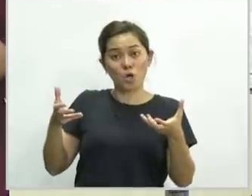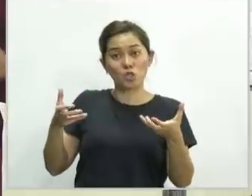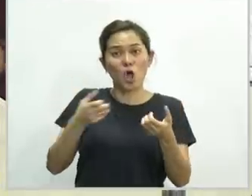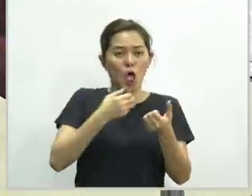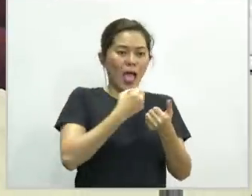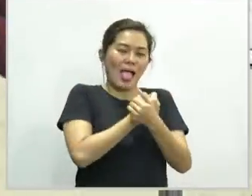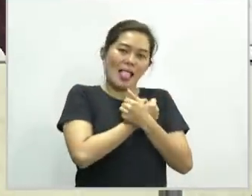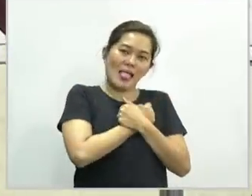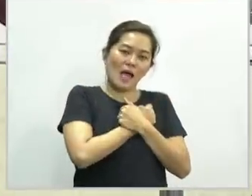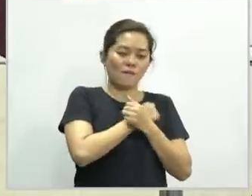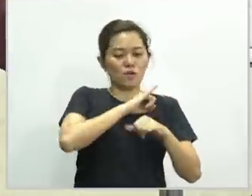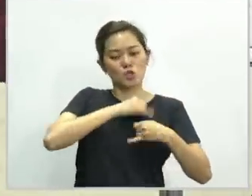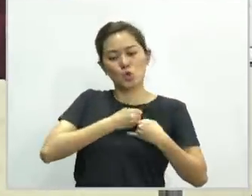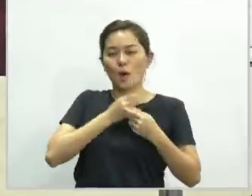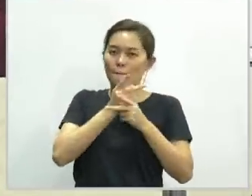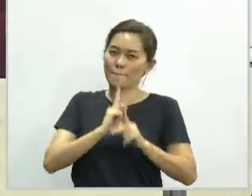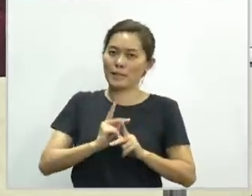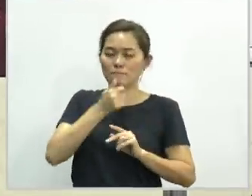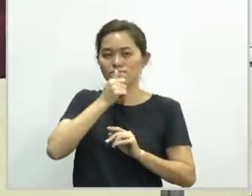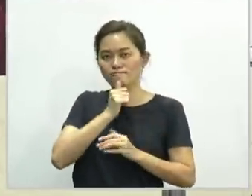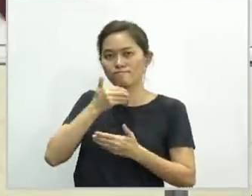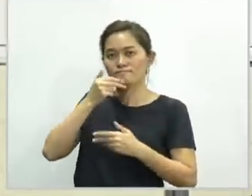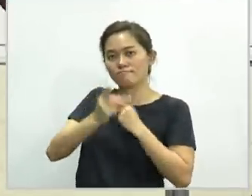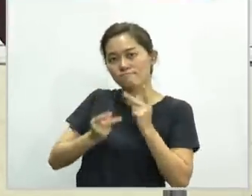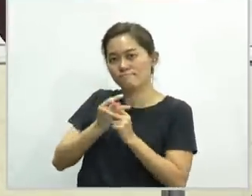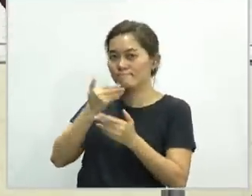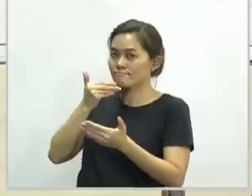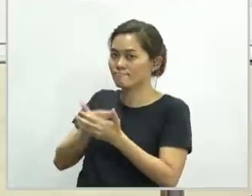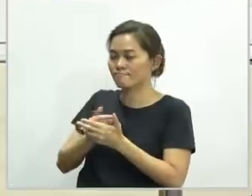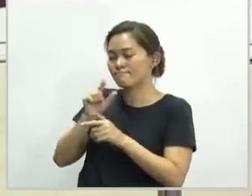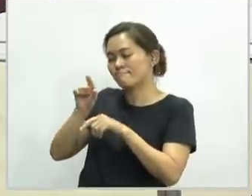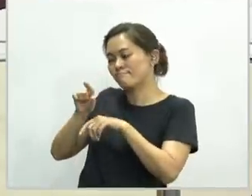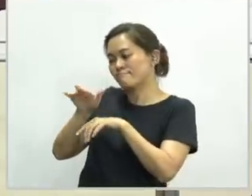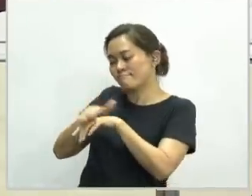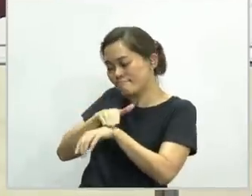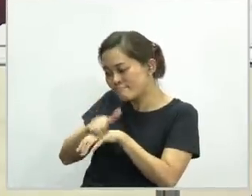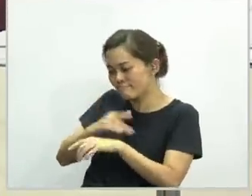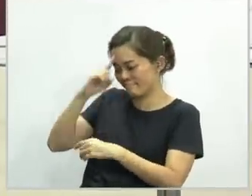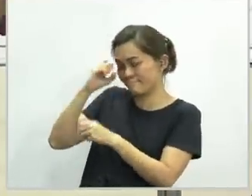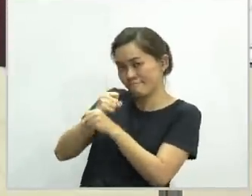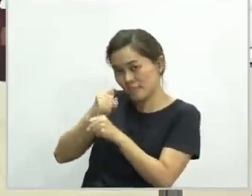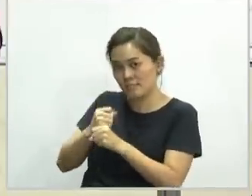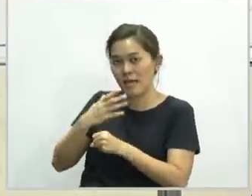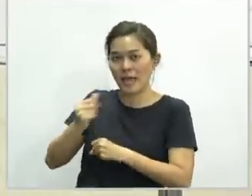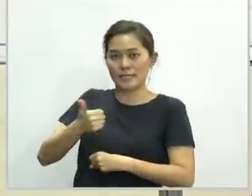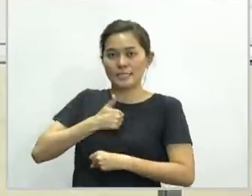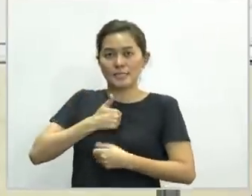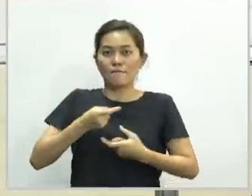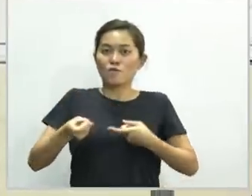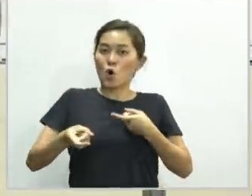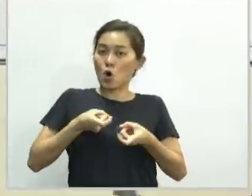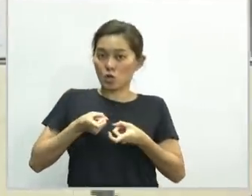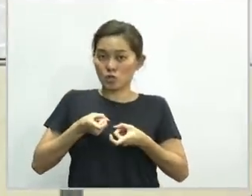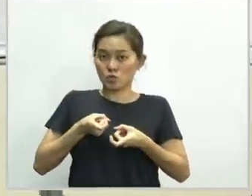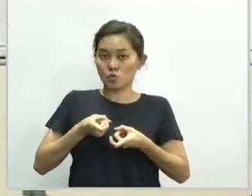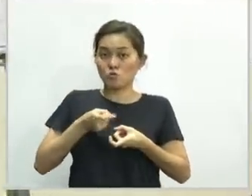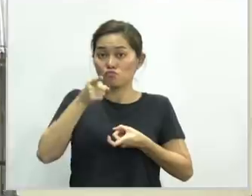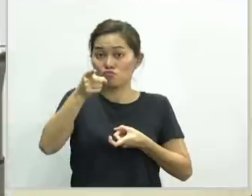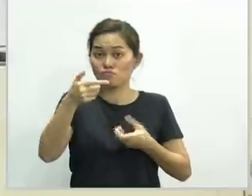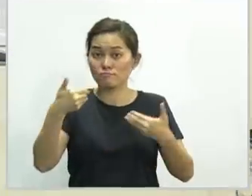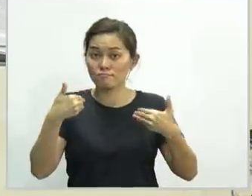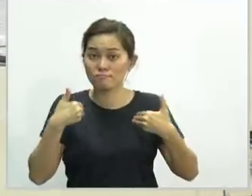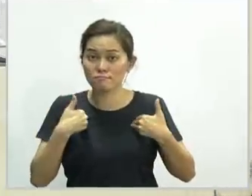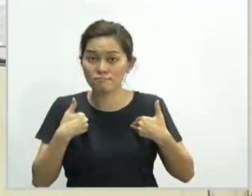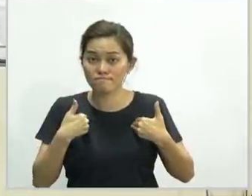joy, peace, patience, kindness, goodness, gentleness, faithfulness, and self-control do you